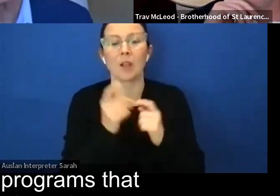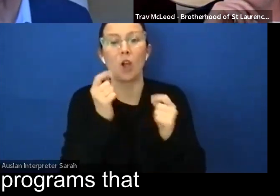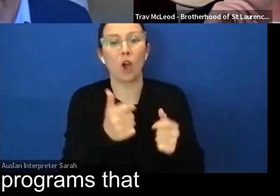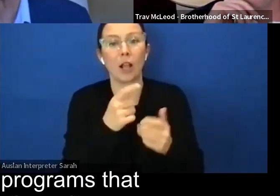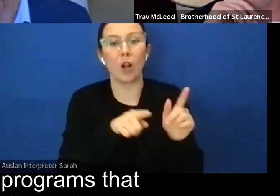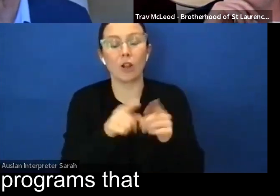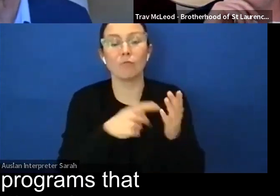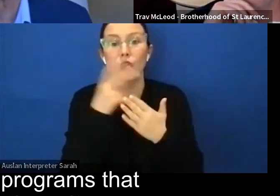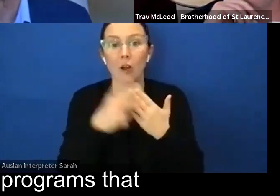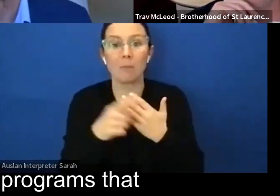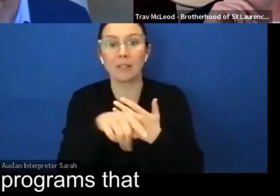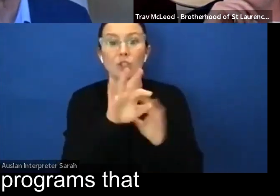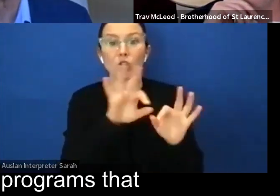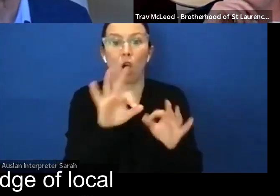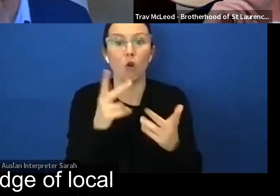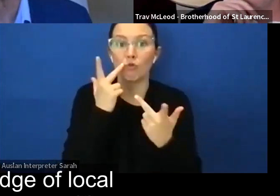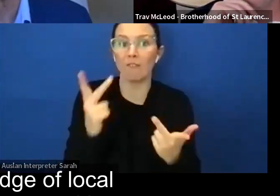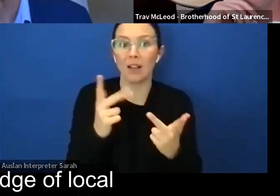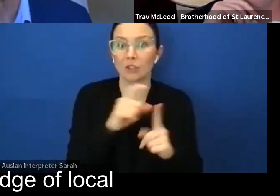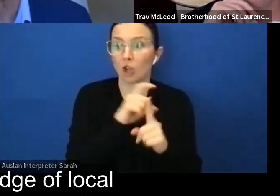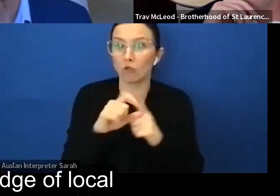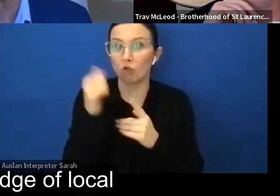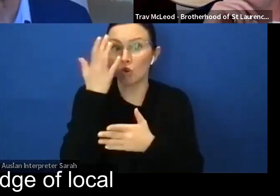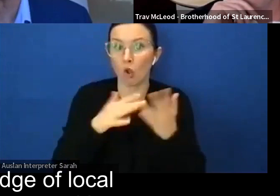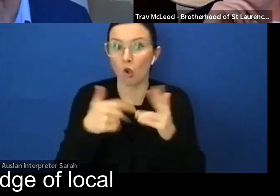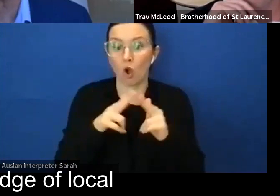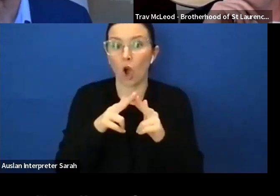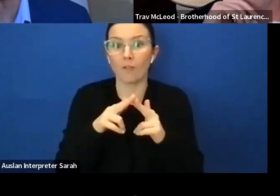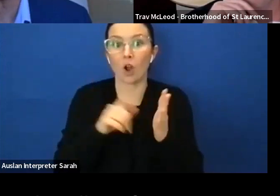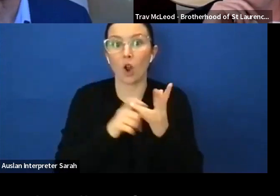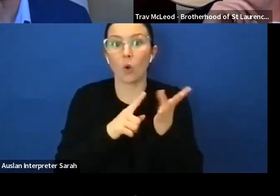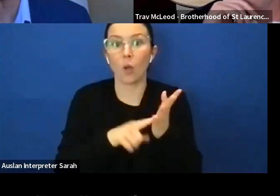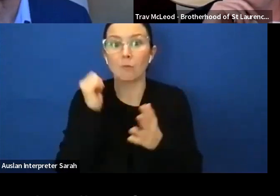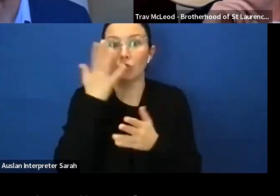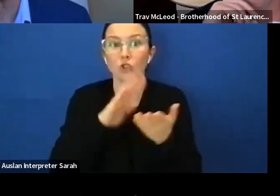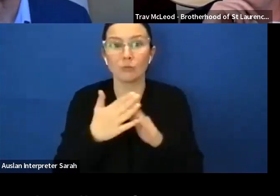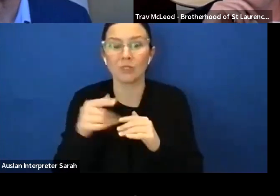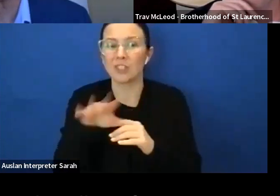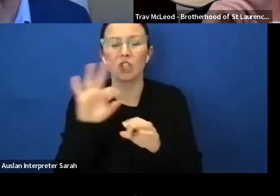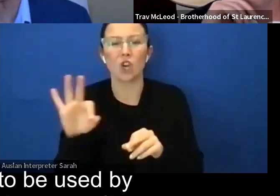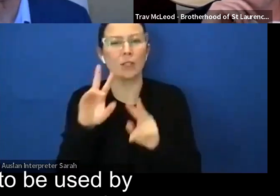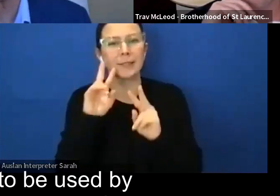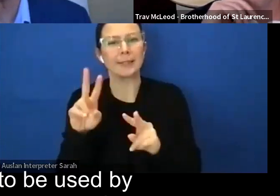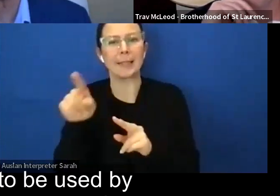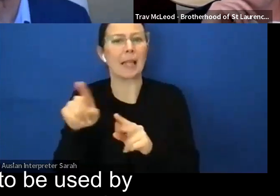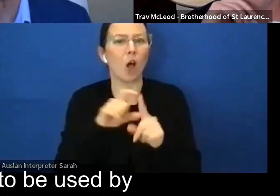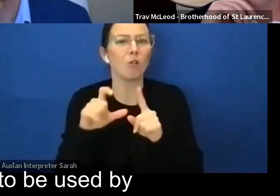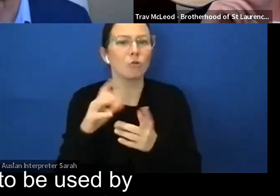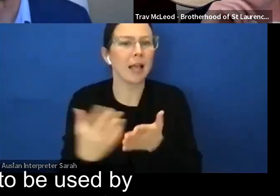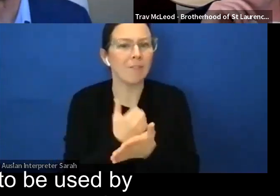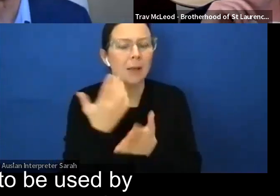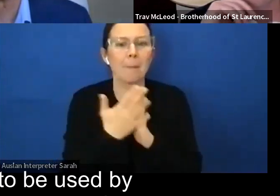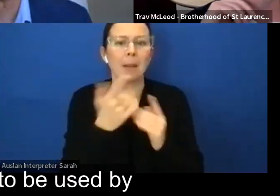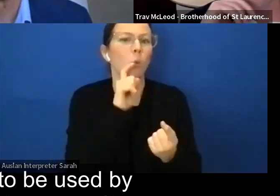learning programs that don't reflect the culture and knowledge of local Aboriginal communities are not seen as culturally safe and tend not to be used